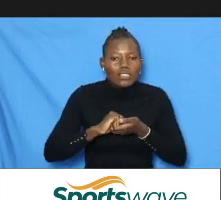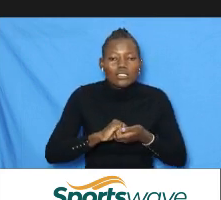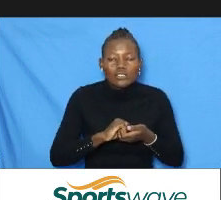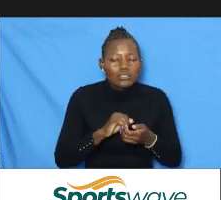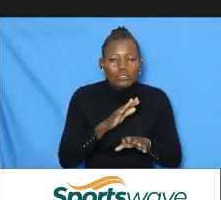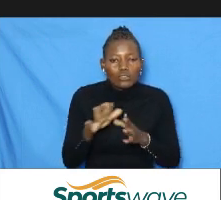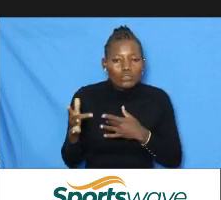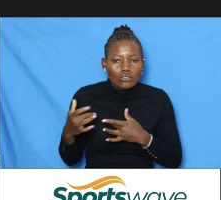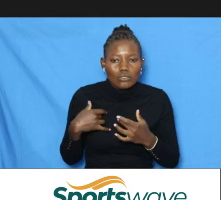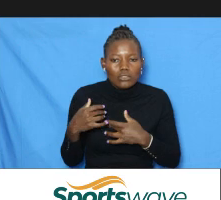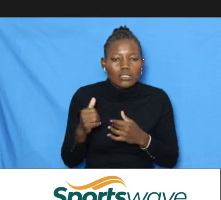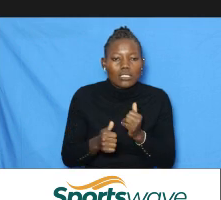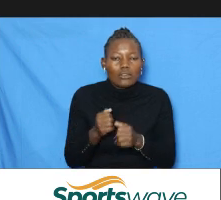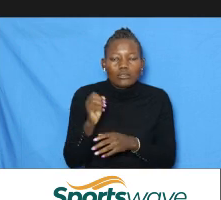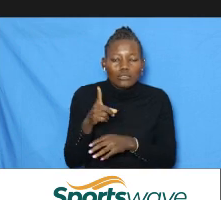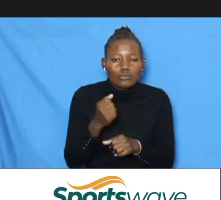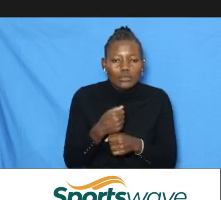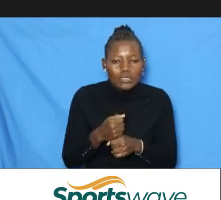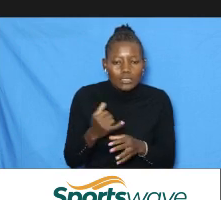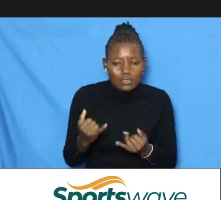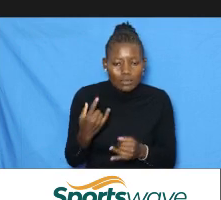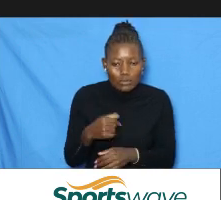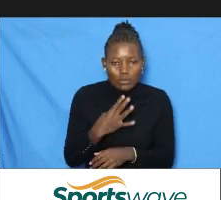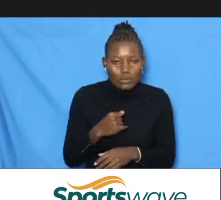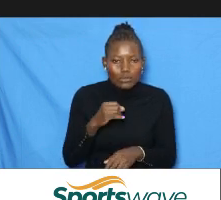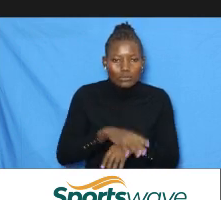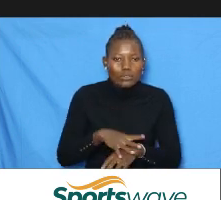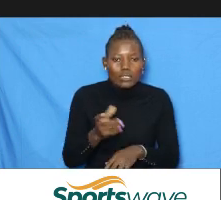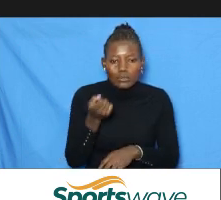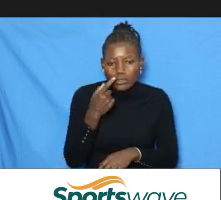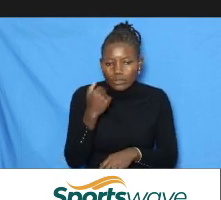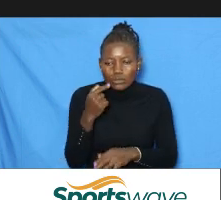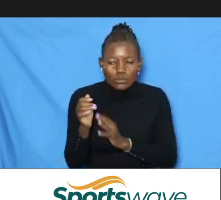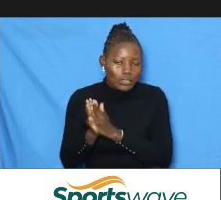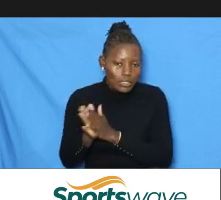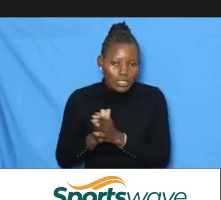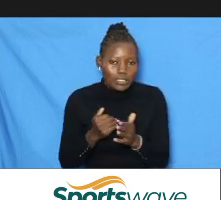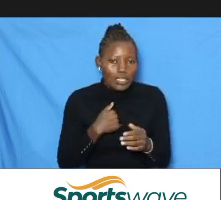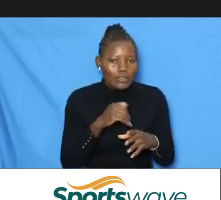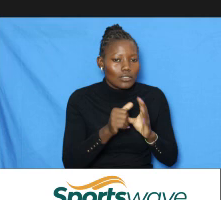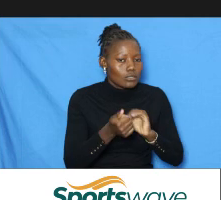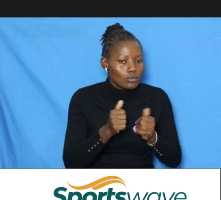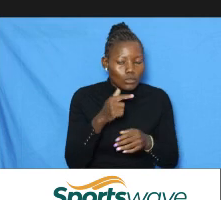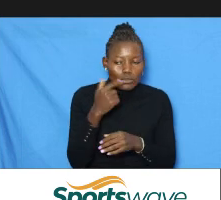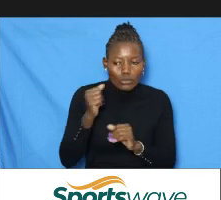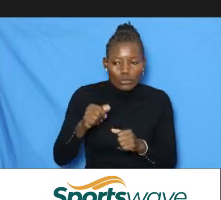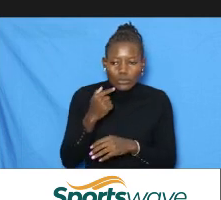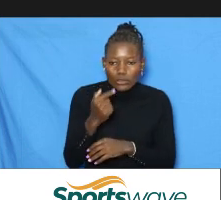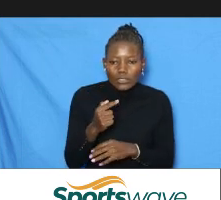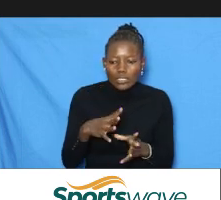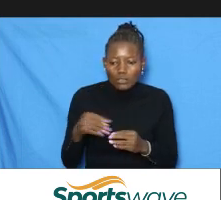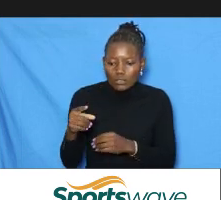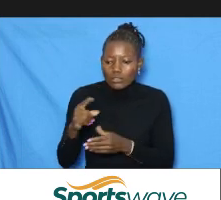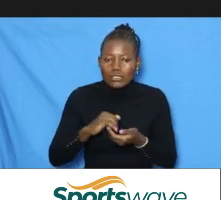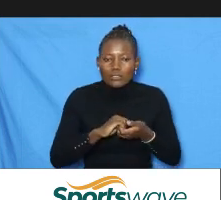medical aspect, which they need to. So we want to find medics who are interested in sports, who we can tell that go to this